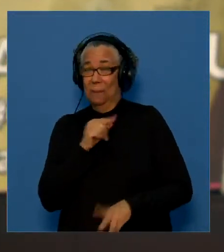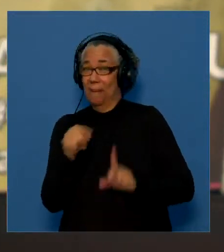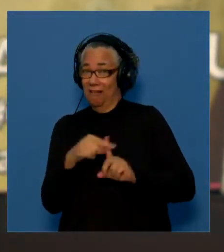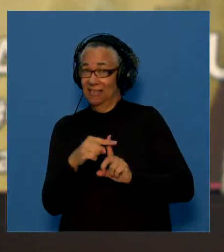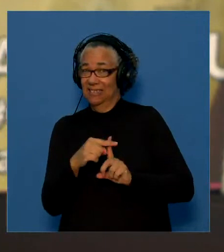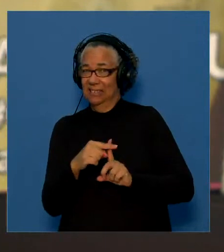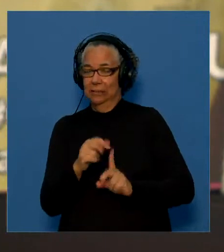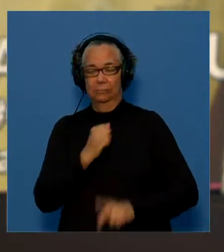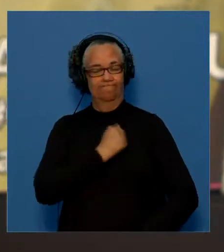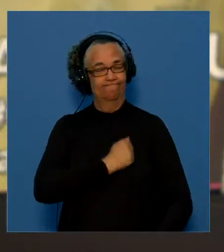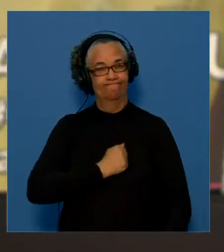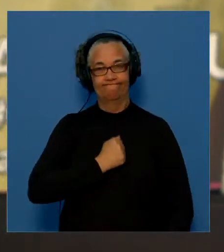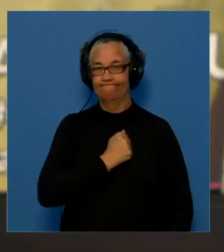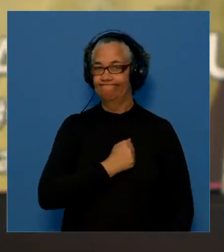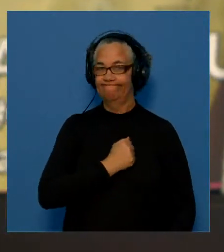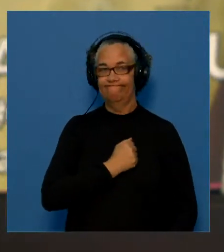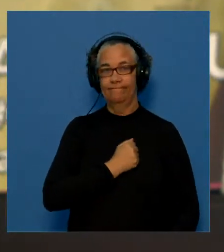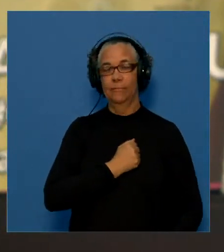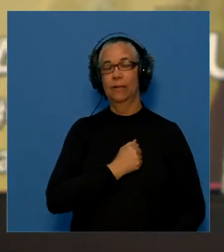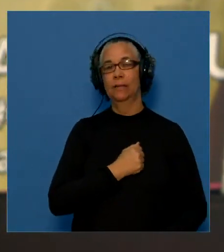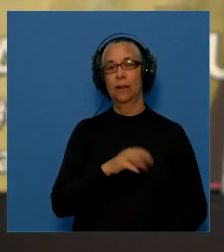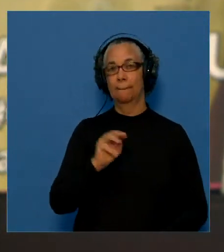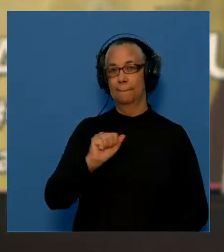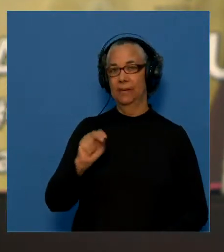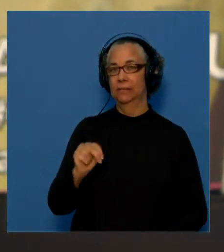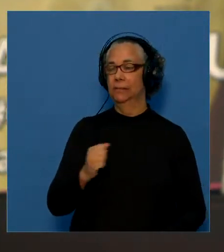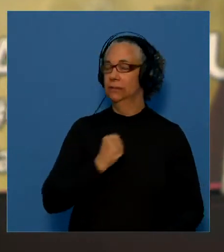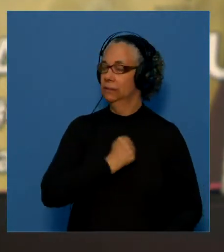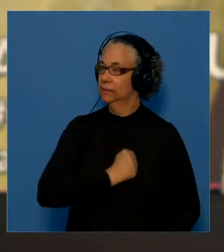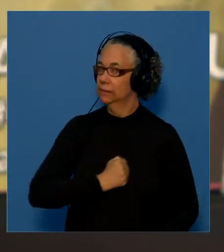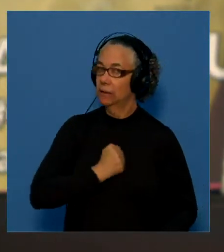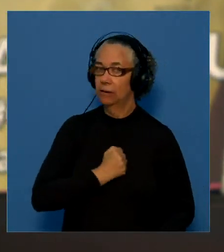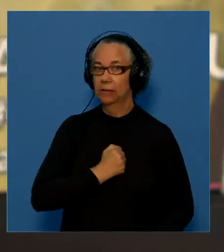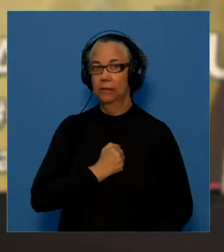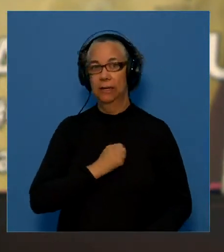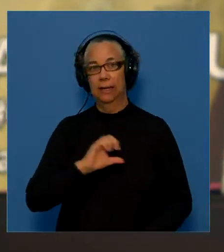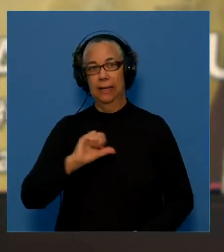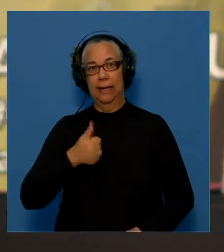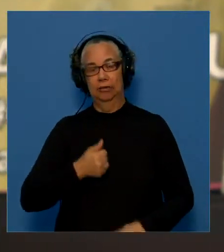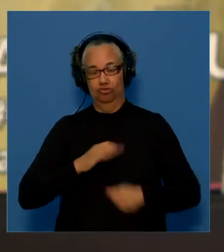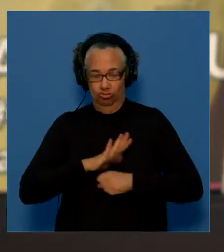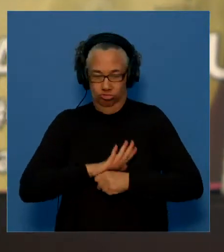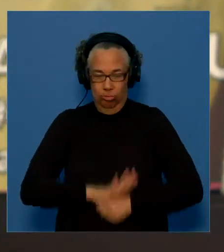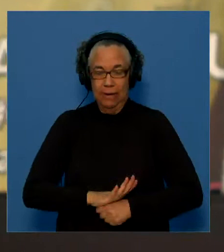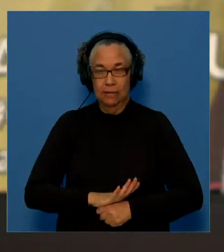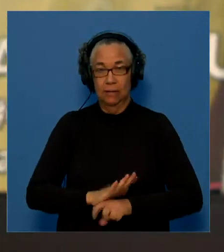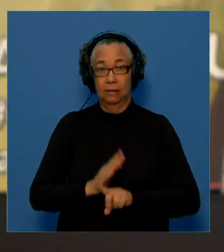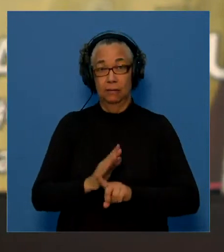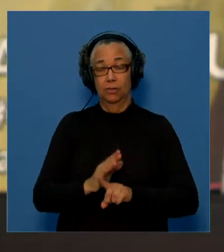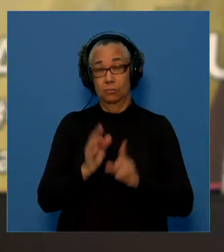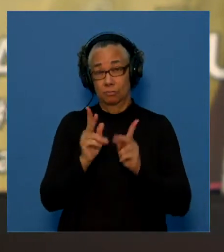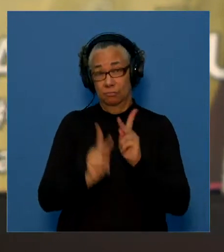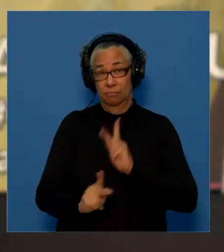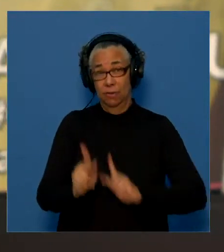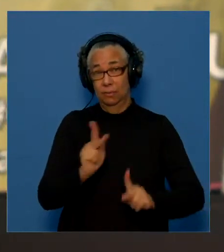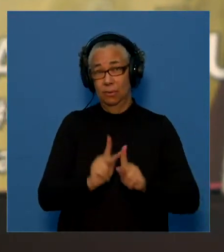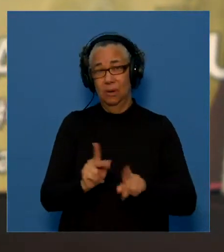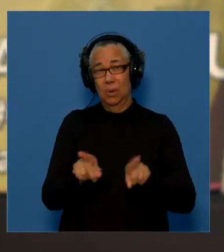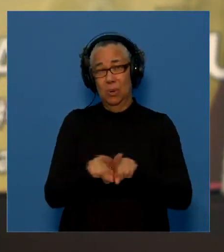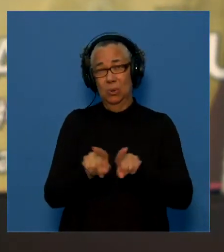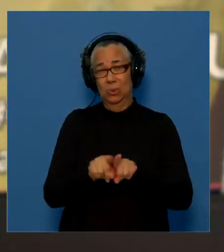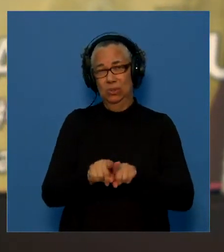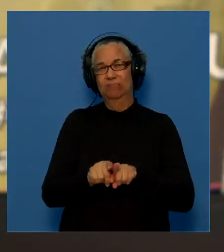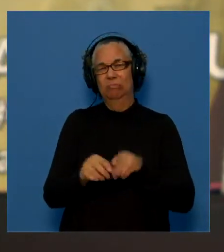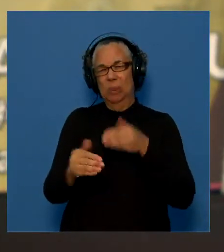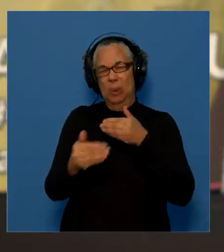extremely unfortunate, and the ministry fully understands and regrets any distress or confusion caused to individuals and their close